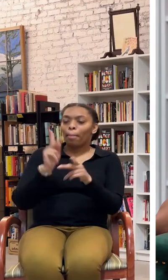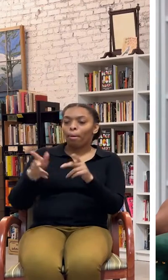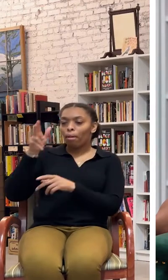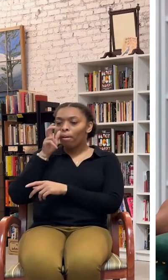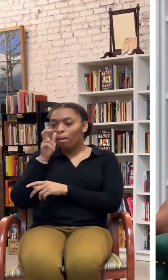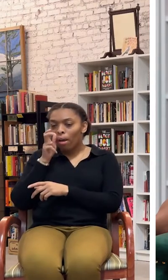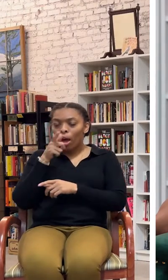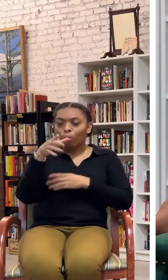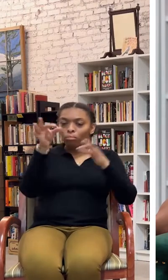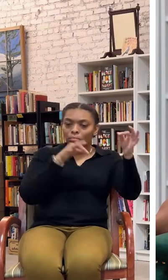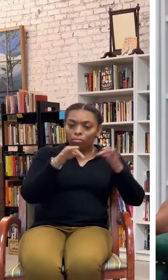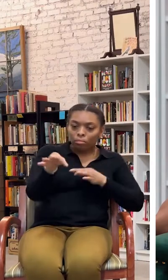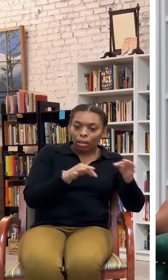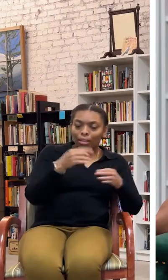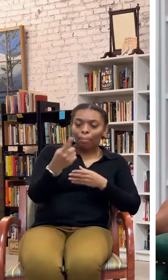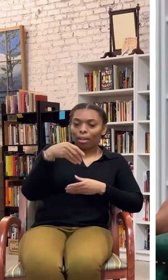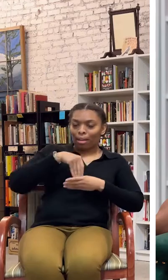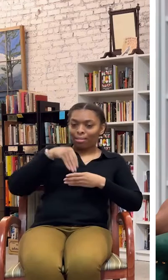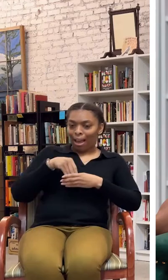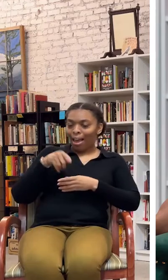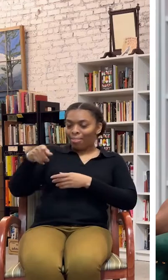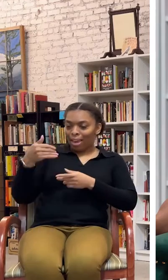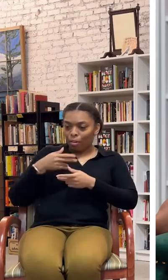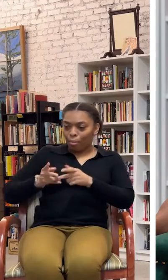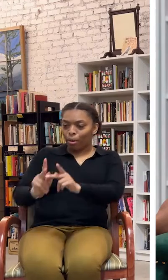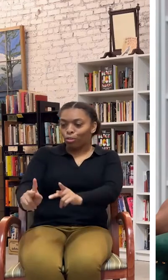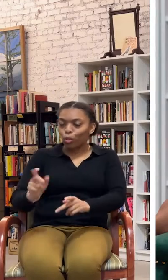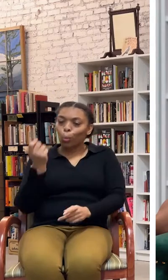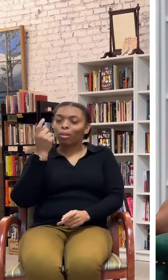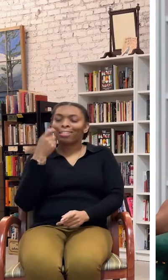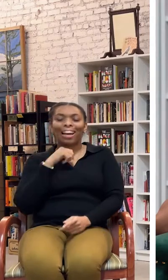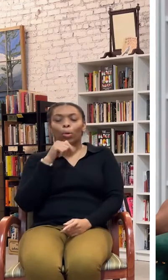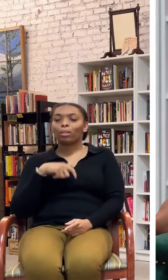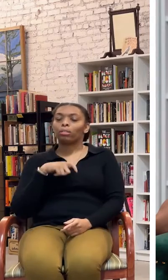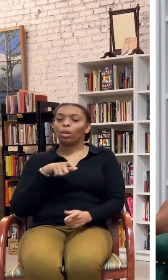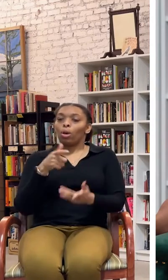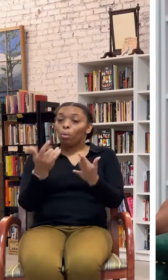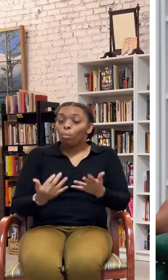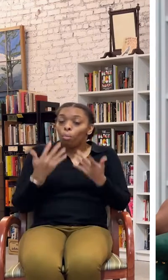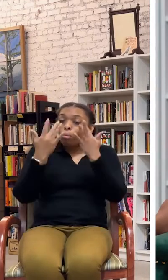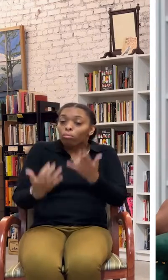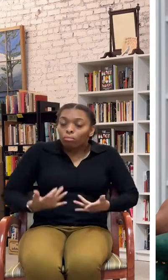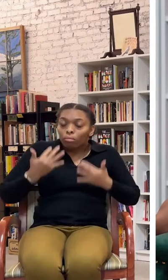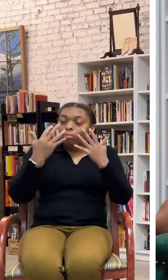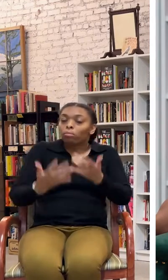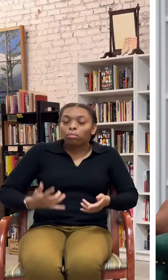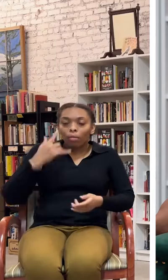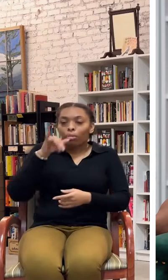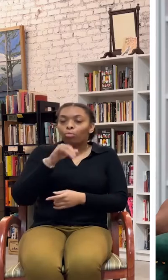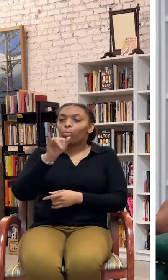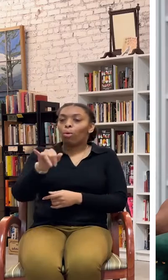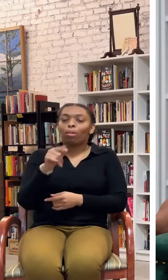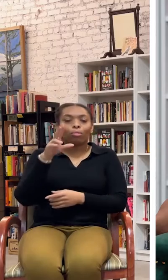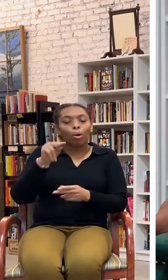this thing that lives in you, it gives them permission to understand, like, no, I don't need to wait. Like, this isn't something, I want you